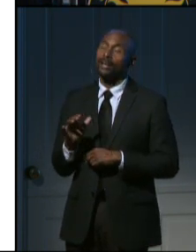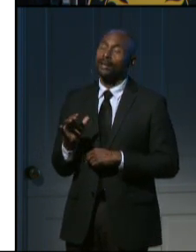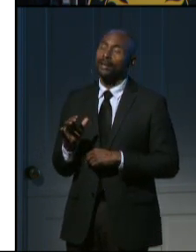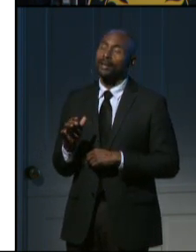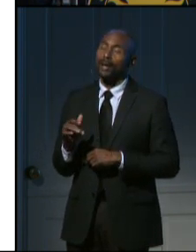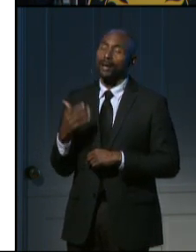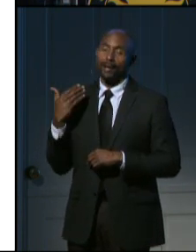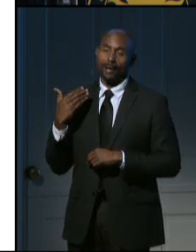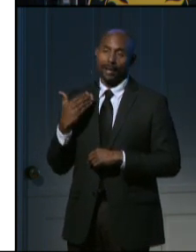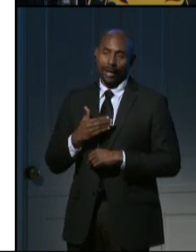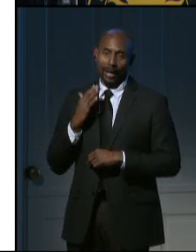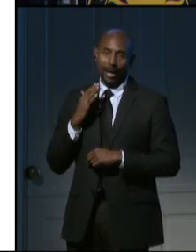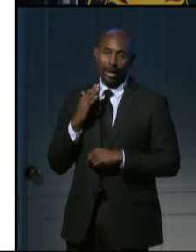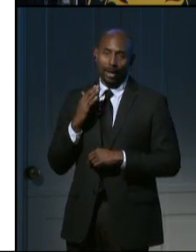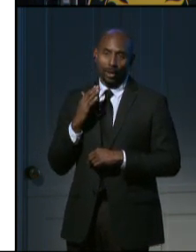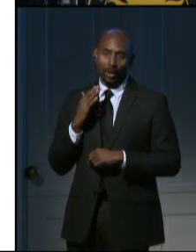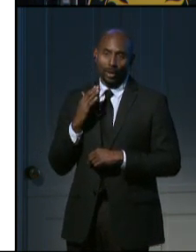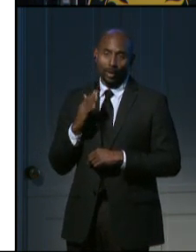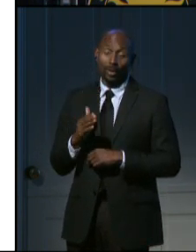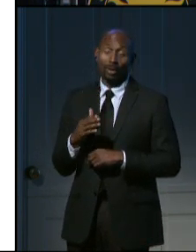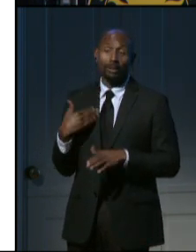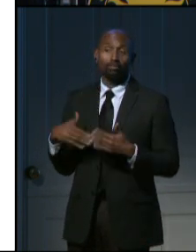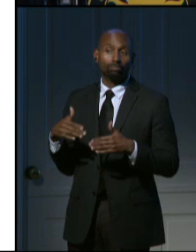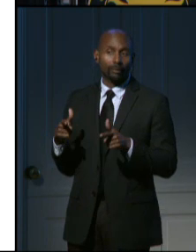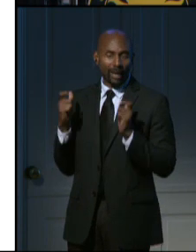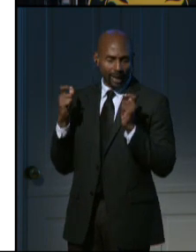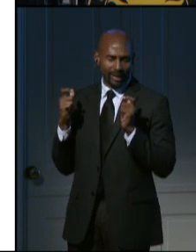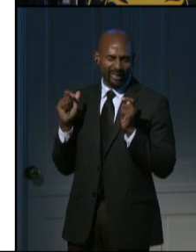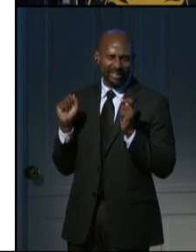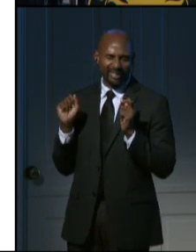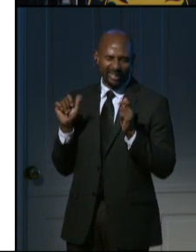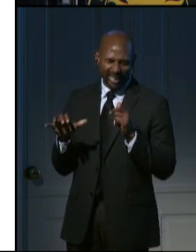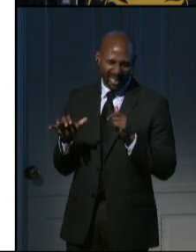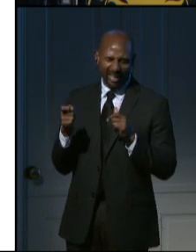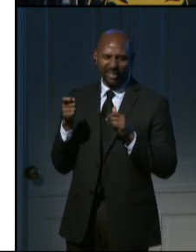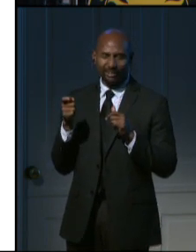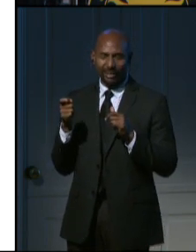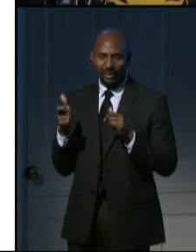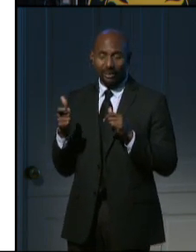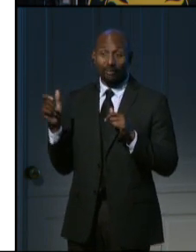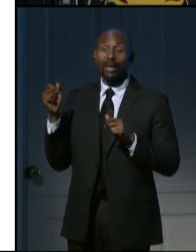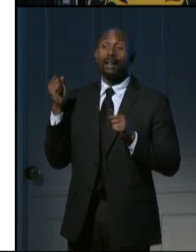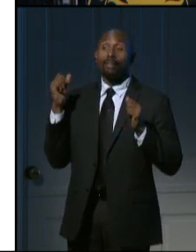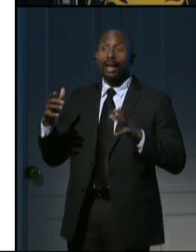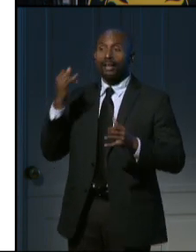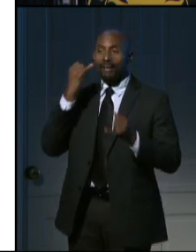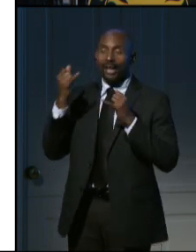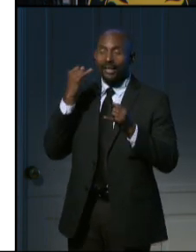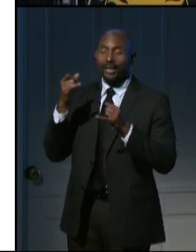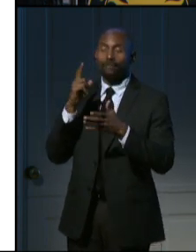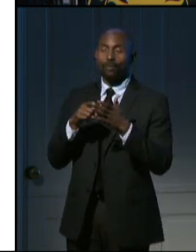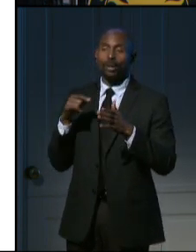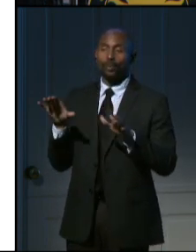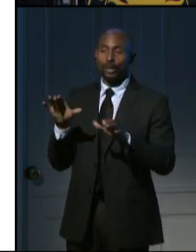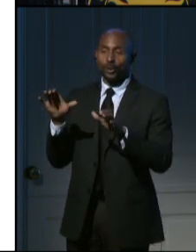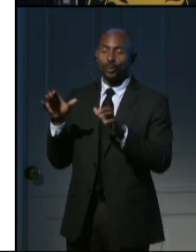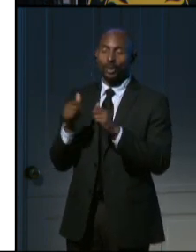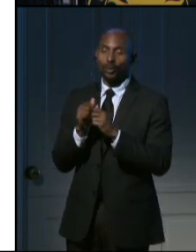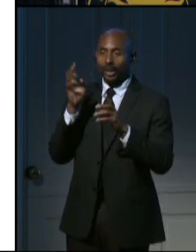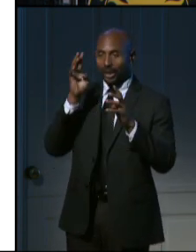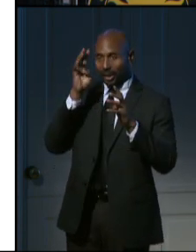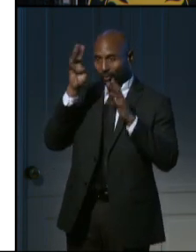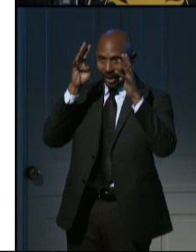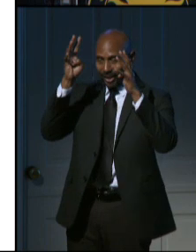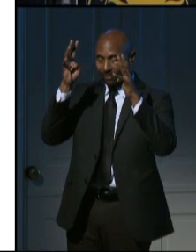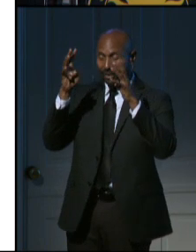I am going to be going just really fast to give you sort of lots of ideas of what we're doing with creativity once you